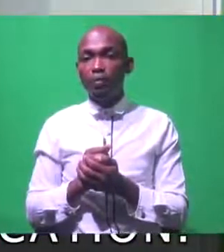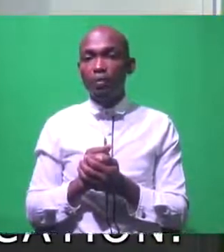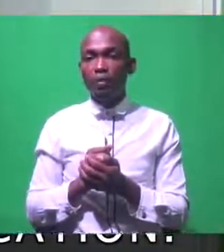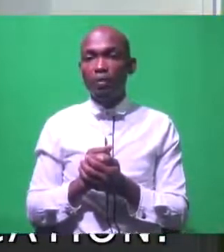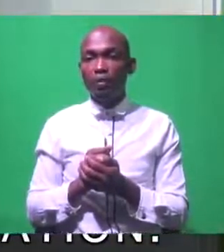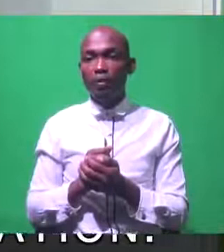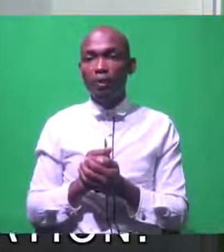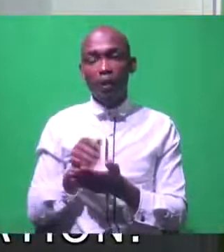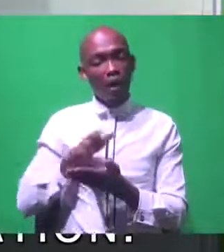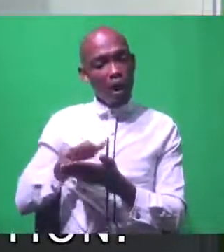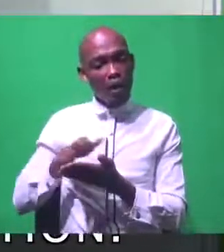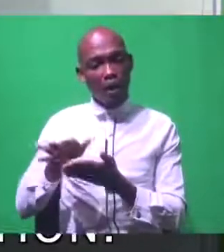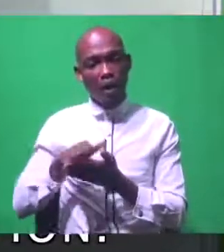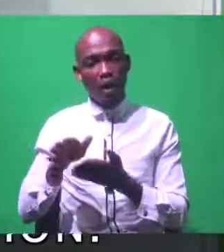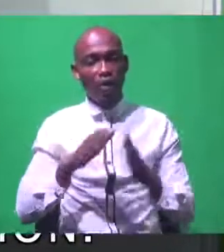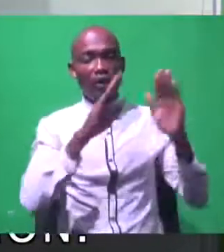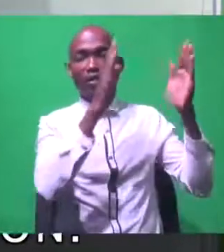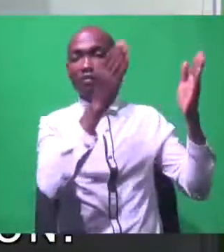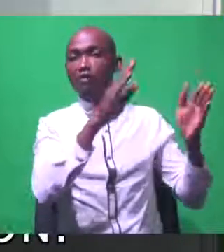the features